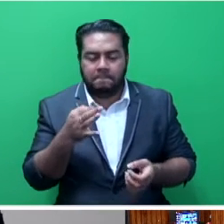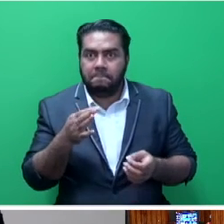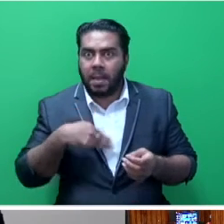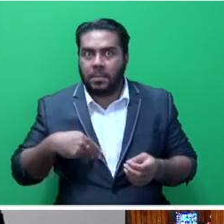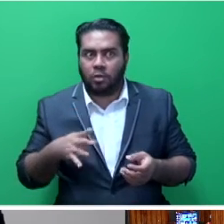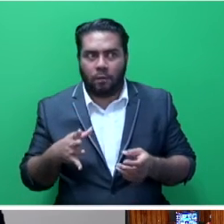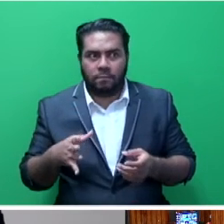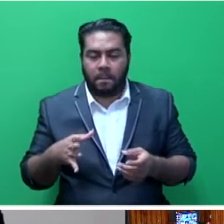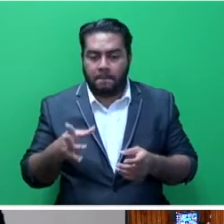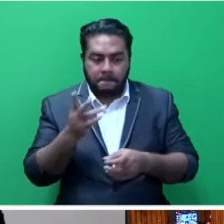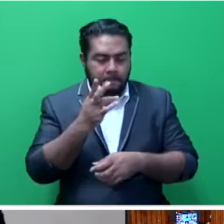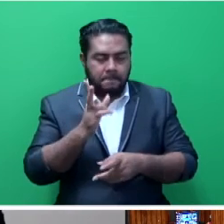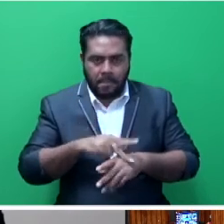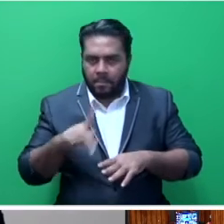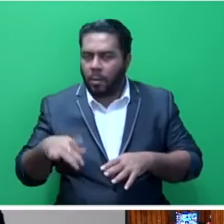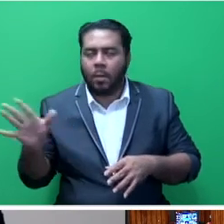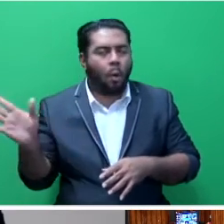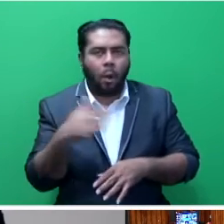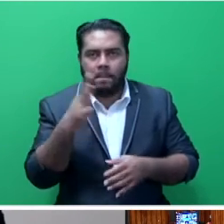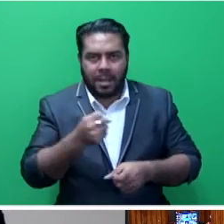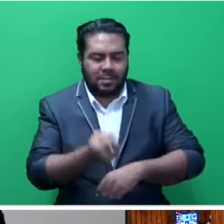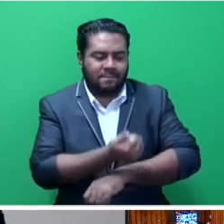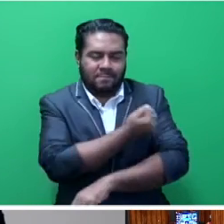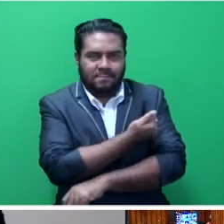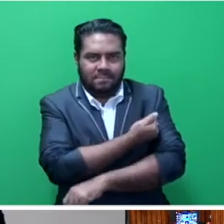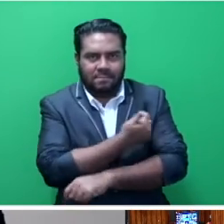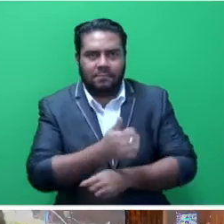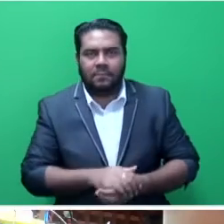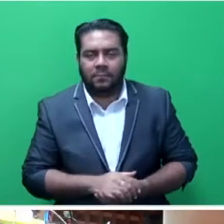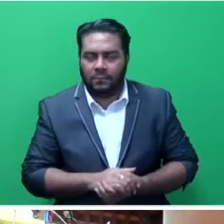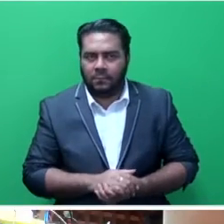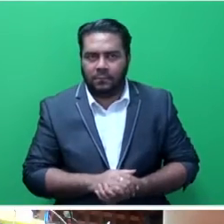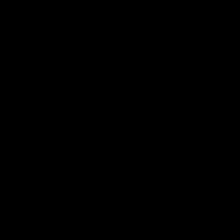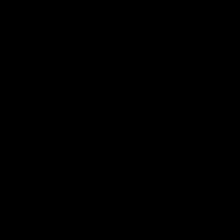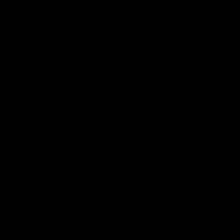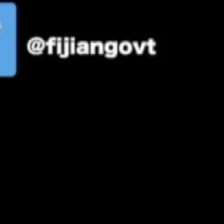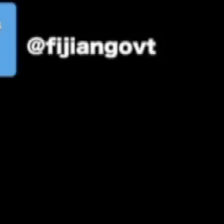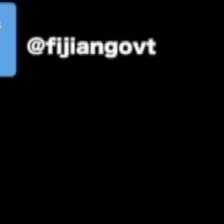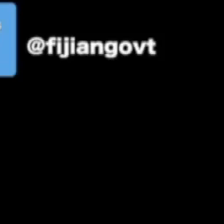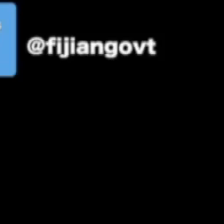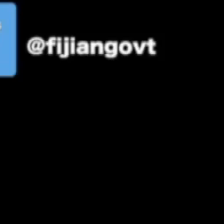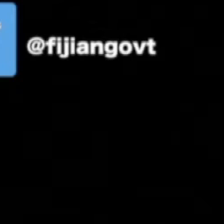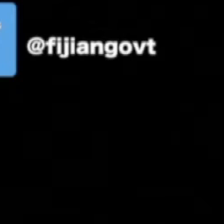accepting vaccination. We all must be vaccinated. Thank you. You.